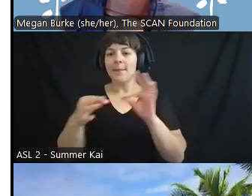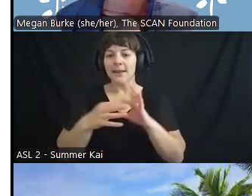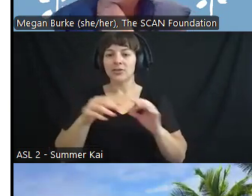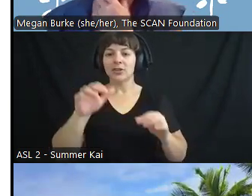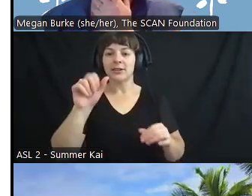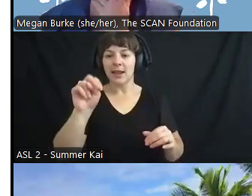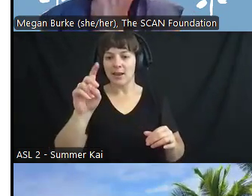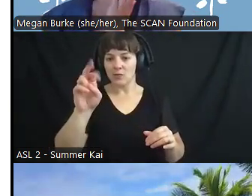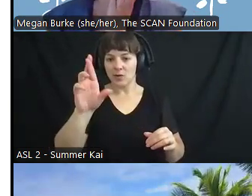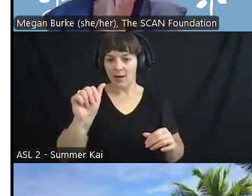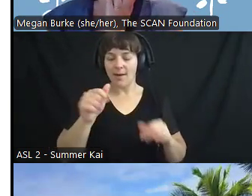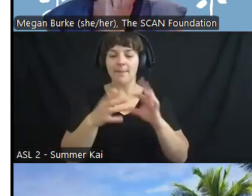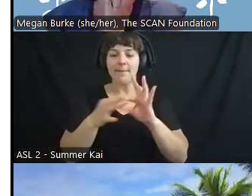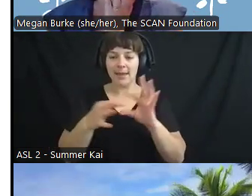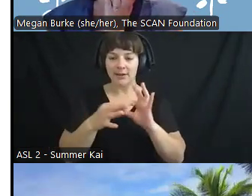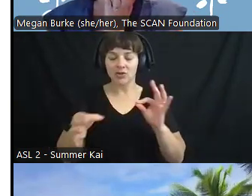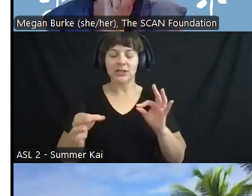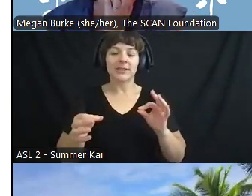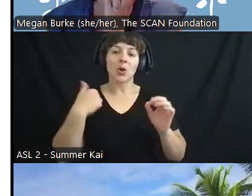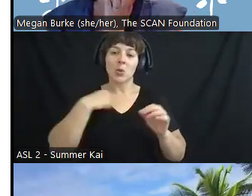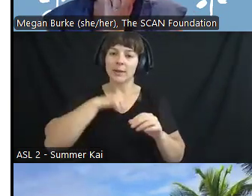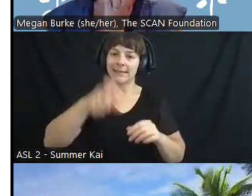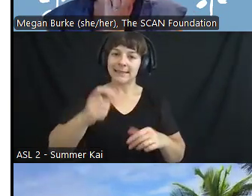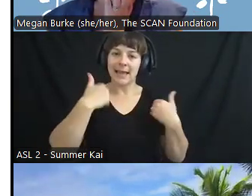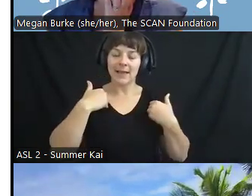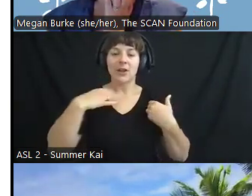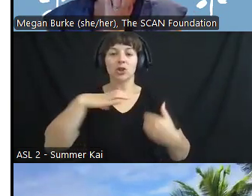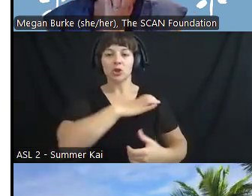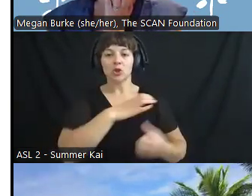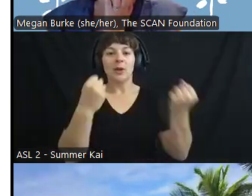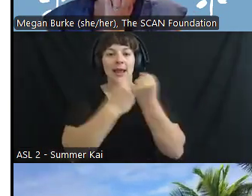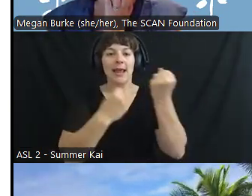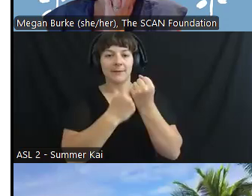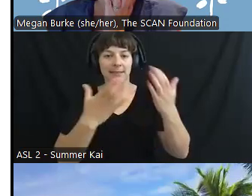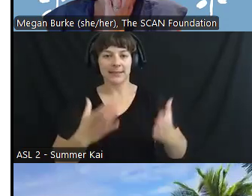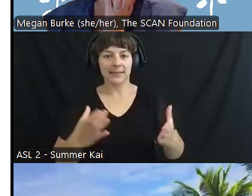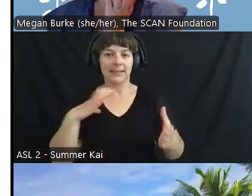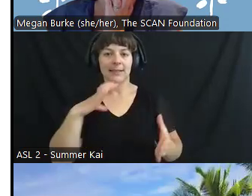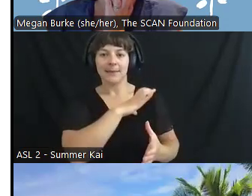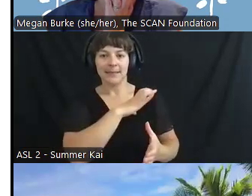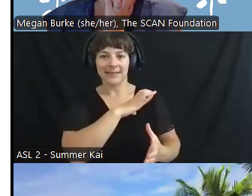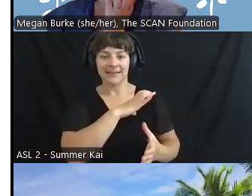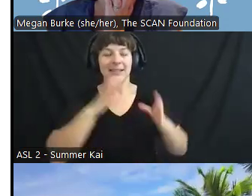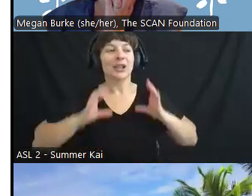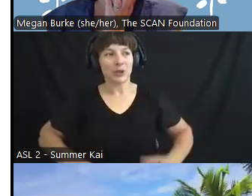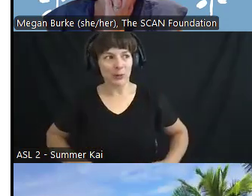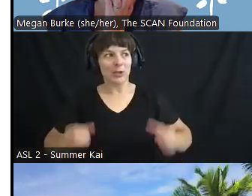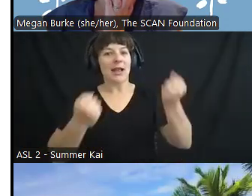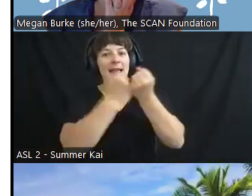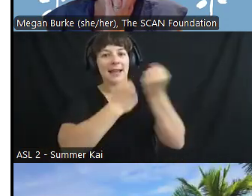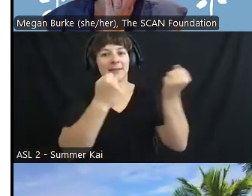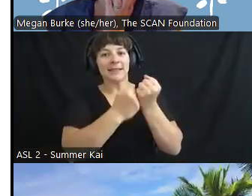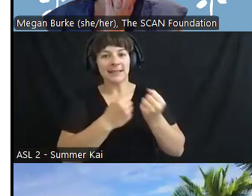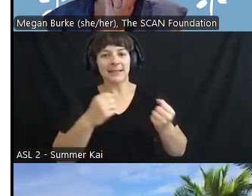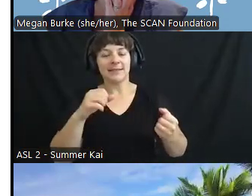said, that there needs to be a consumer advocacy committee. That's what I was calling it. Consumer advocacy committee for